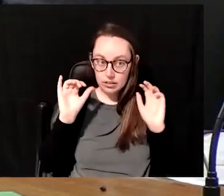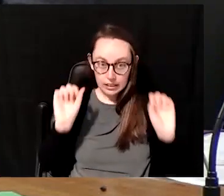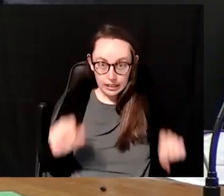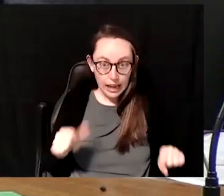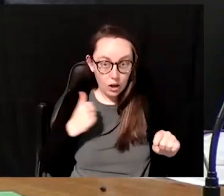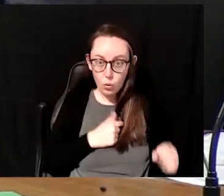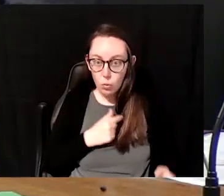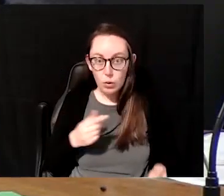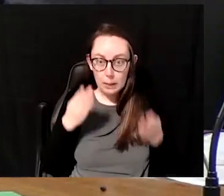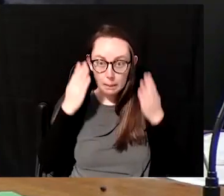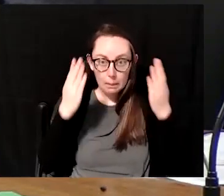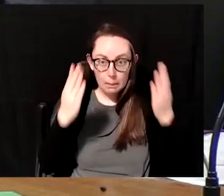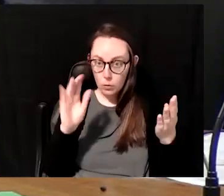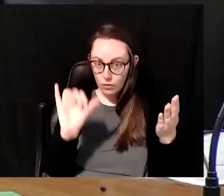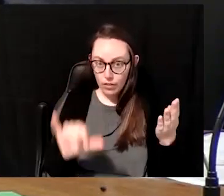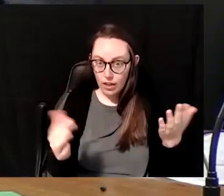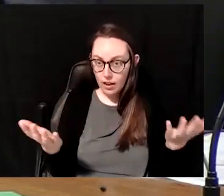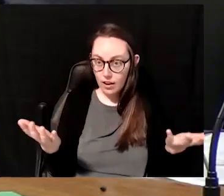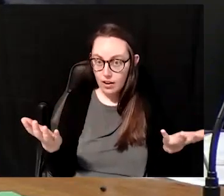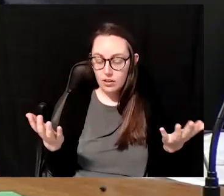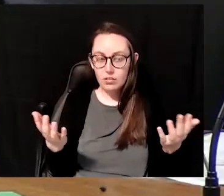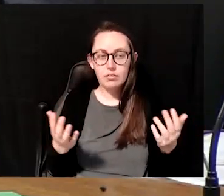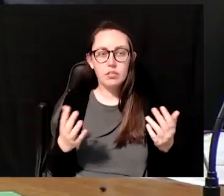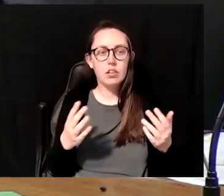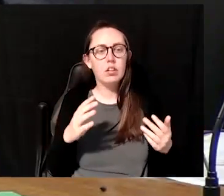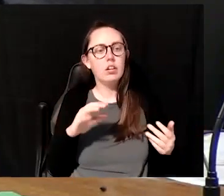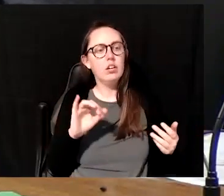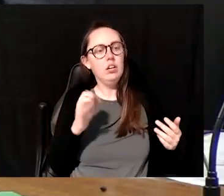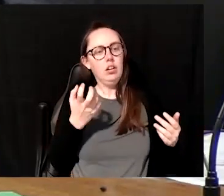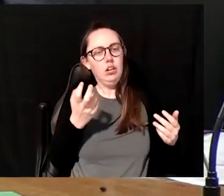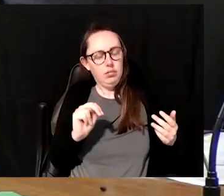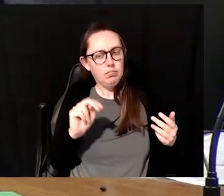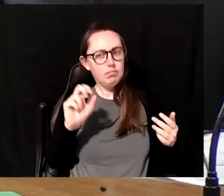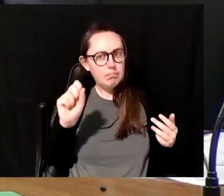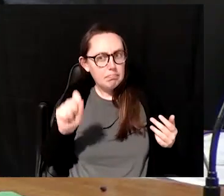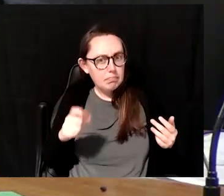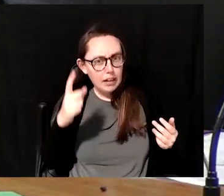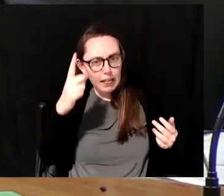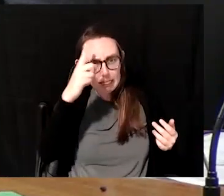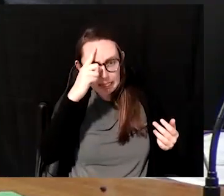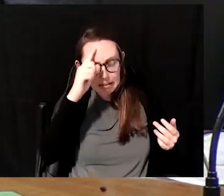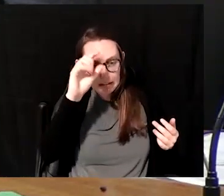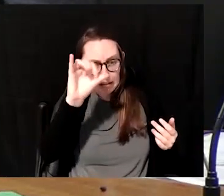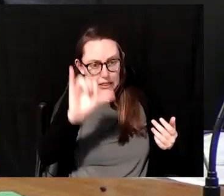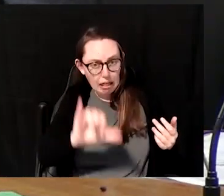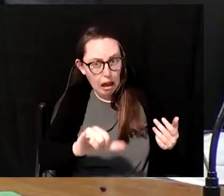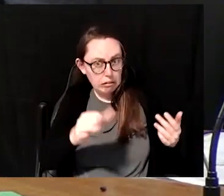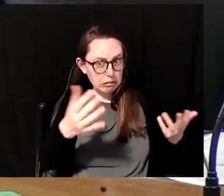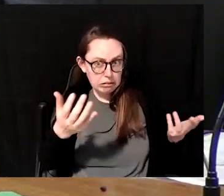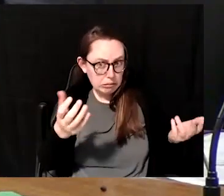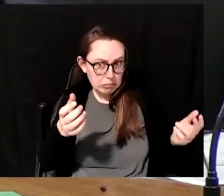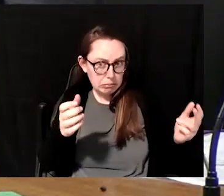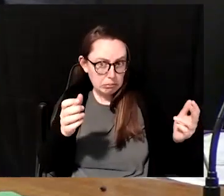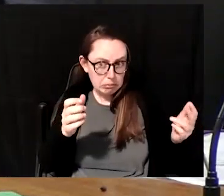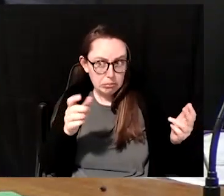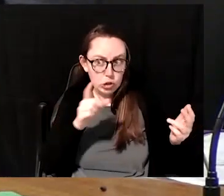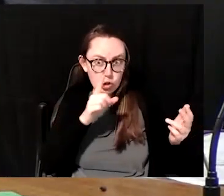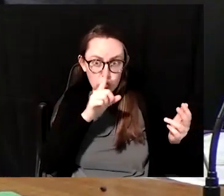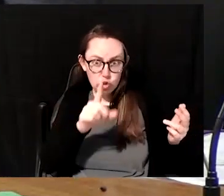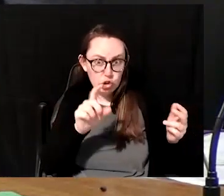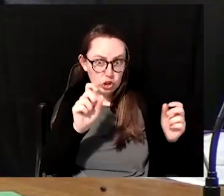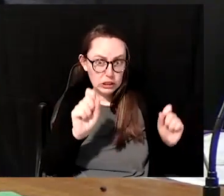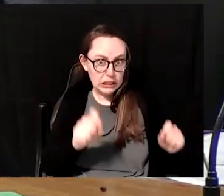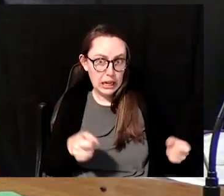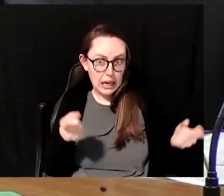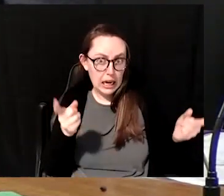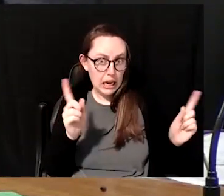yeah I think that is a possibility I can't think of a reason right off the top that it would be